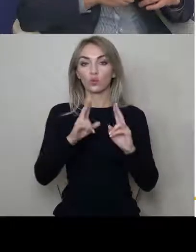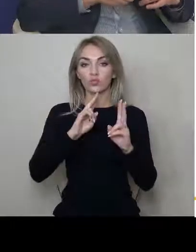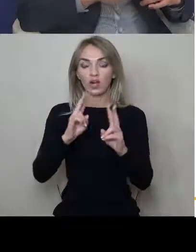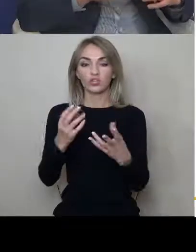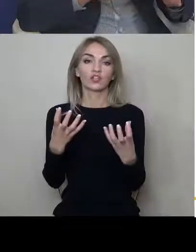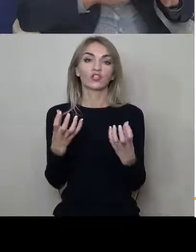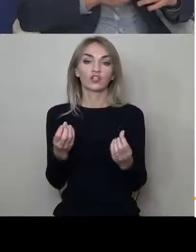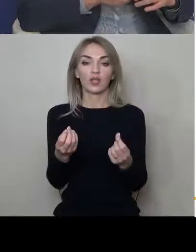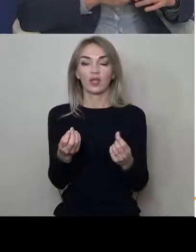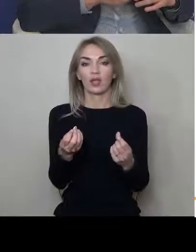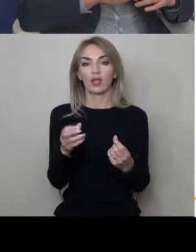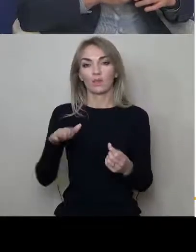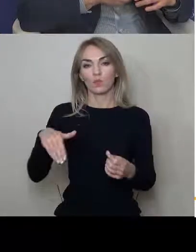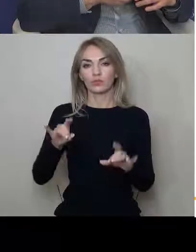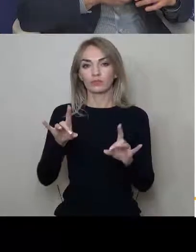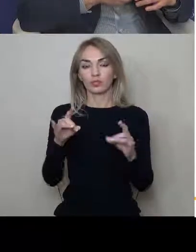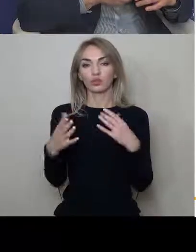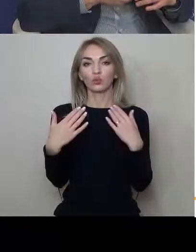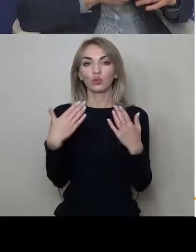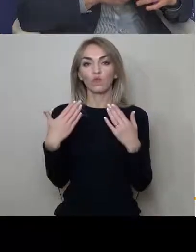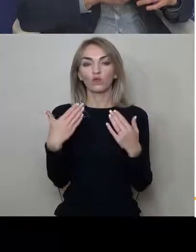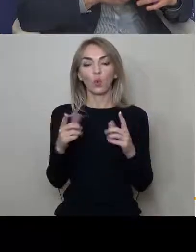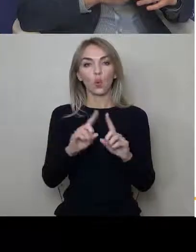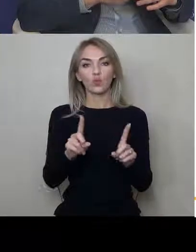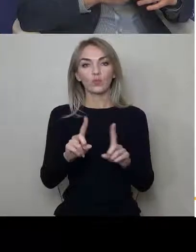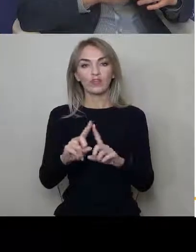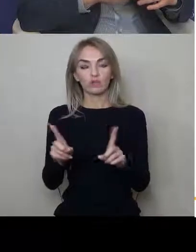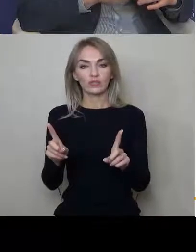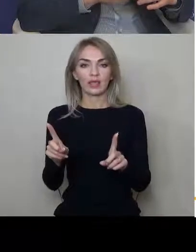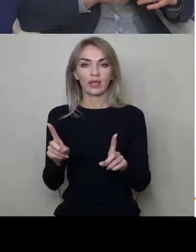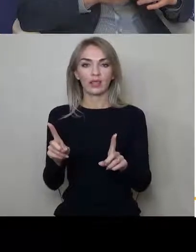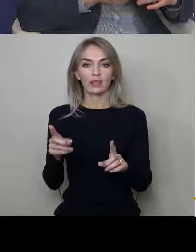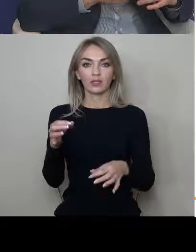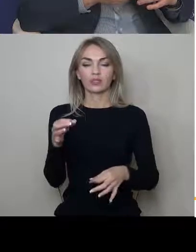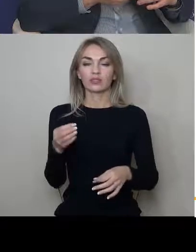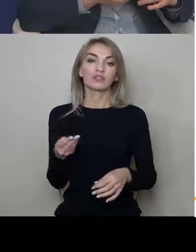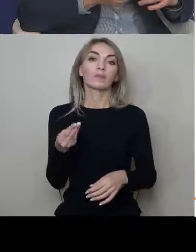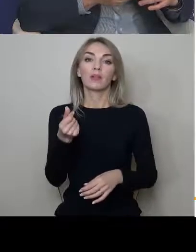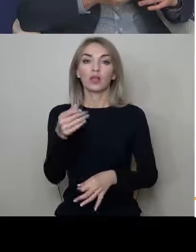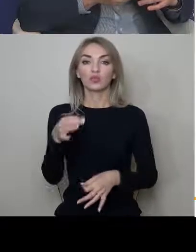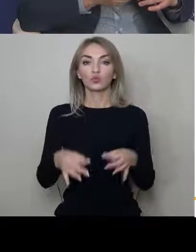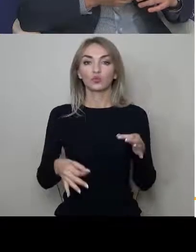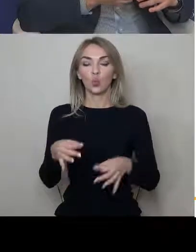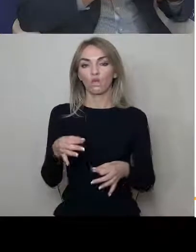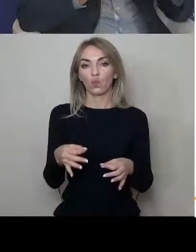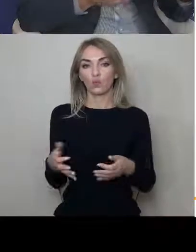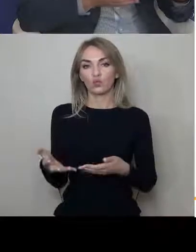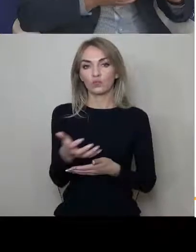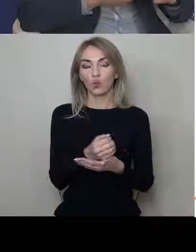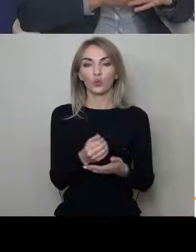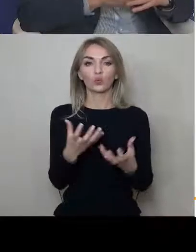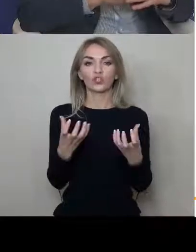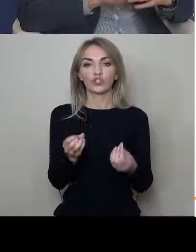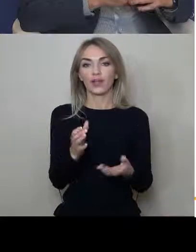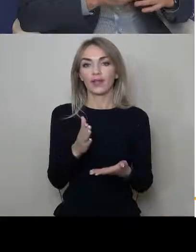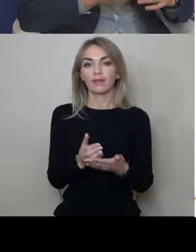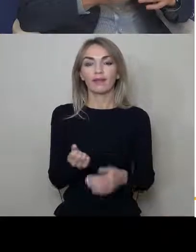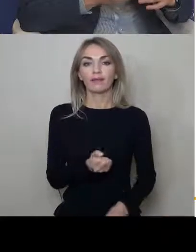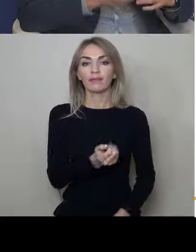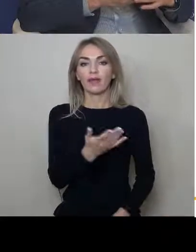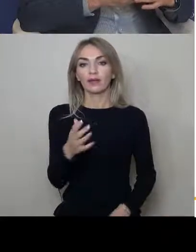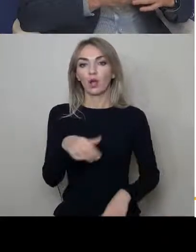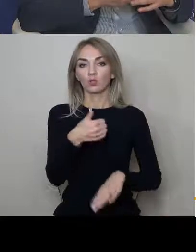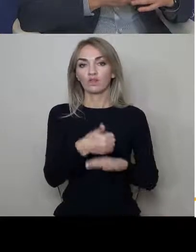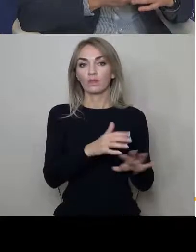deal with the complaints before the court. I will speak a little bit later about some specificities as well